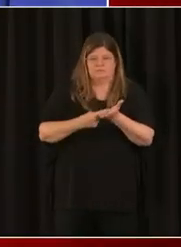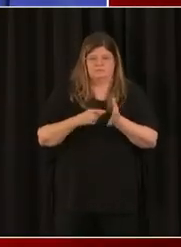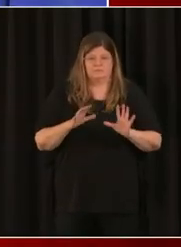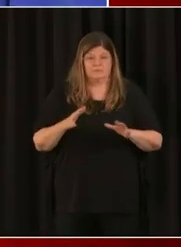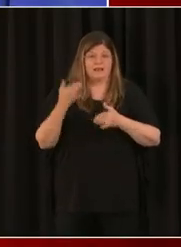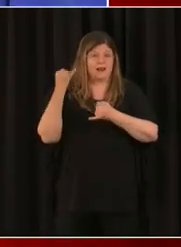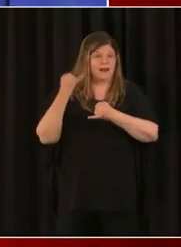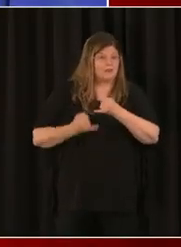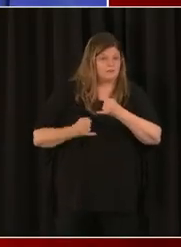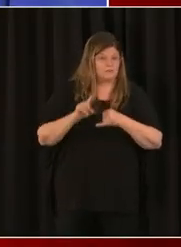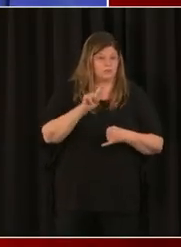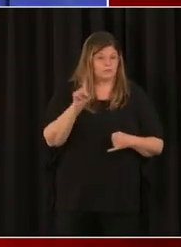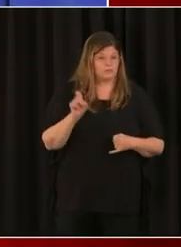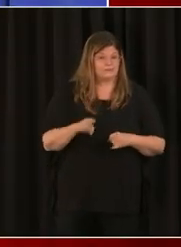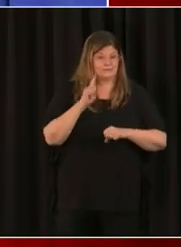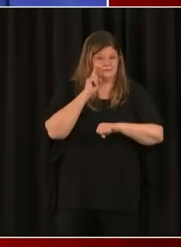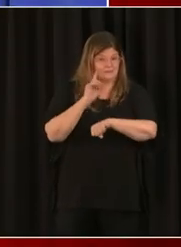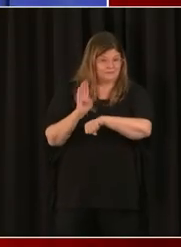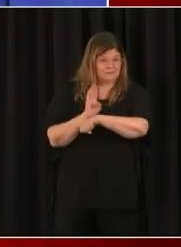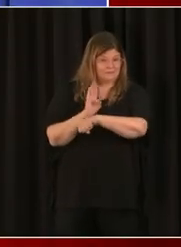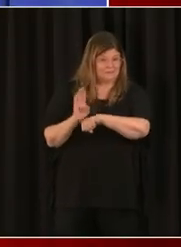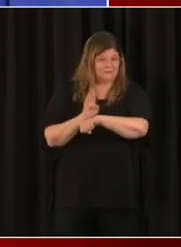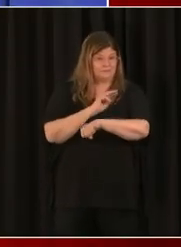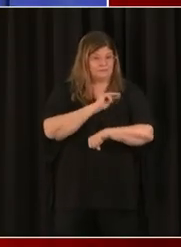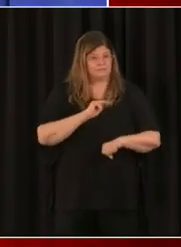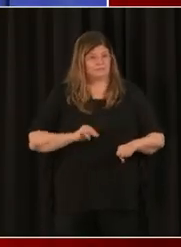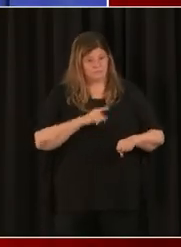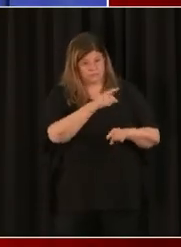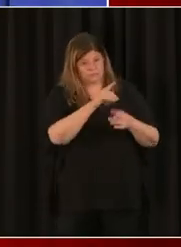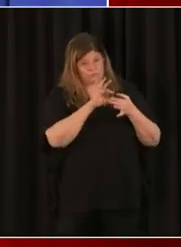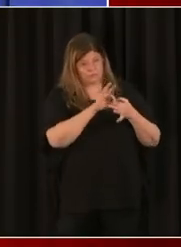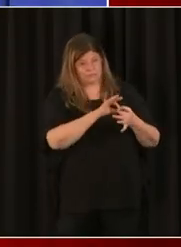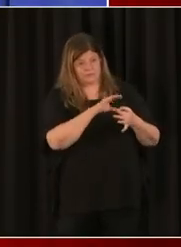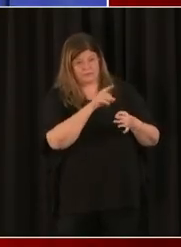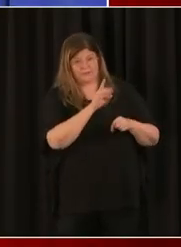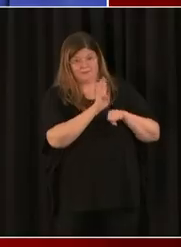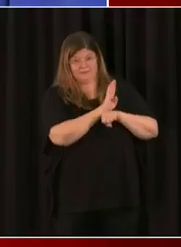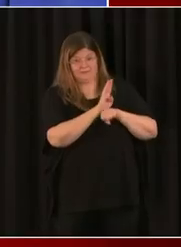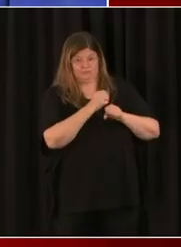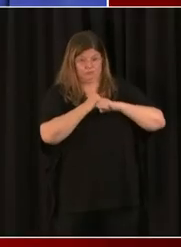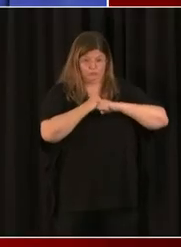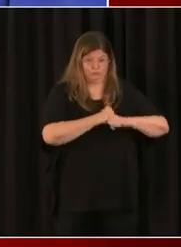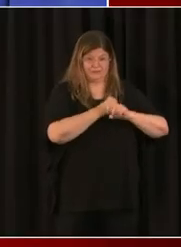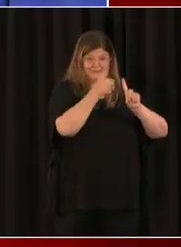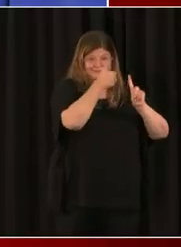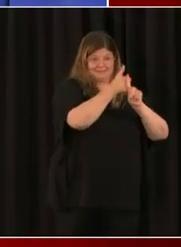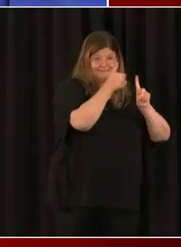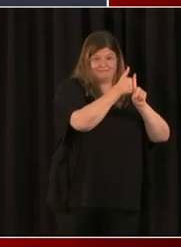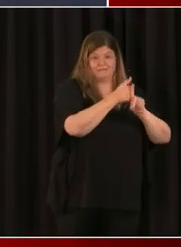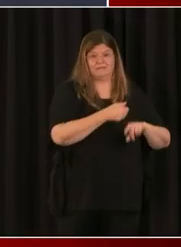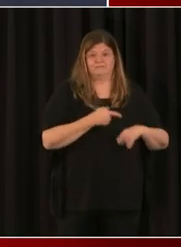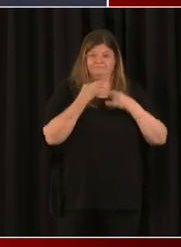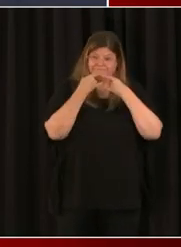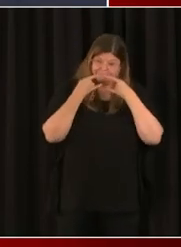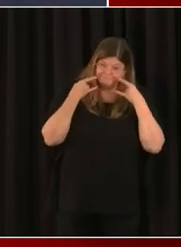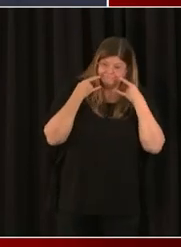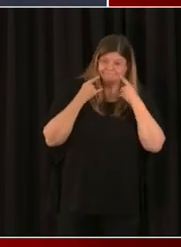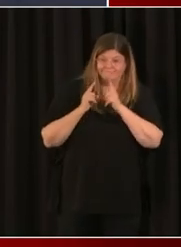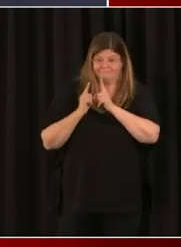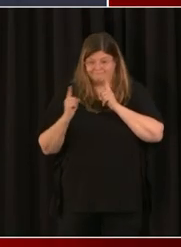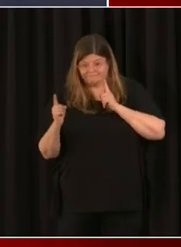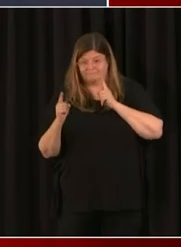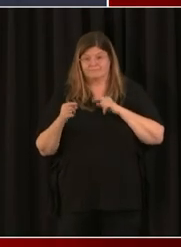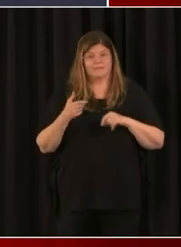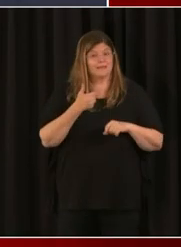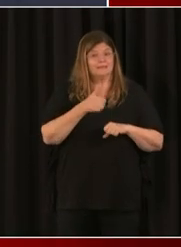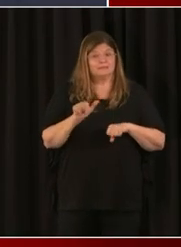then lastly, for businesses, Mayor Bowser, you talked about businesses protecting themselves with regard to masks and whatnot. At this point, though, are you advising